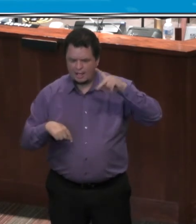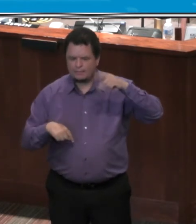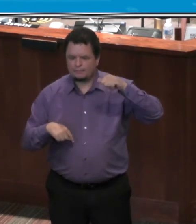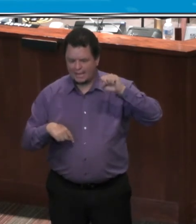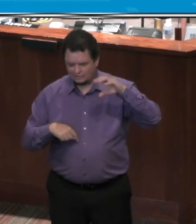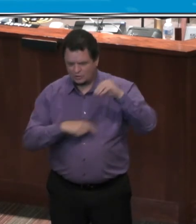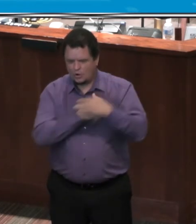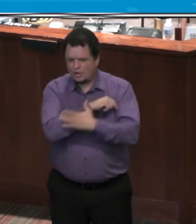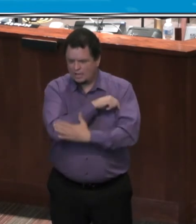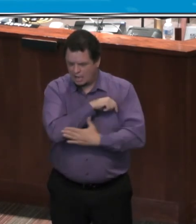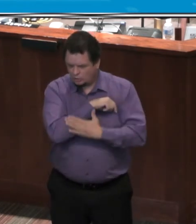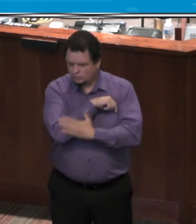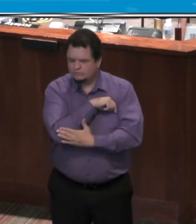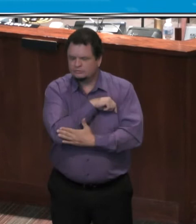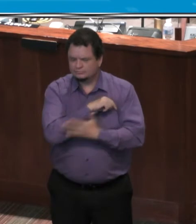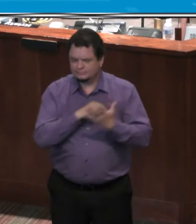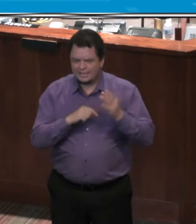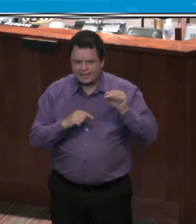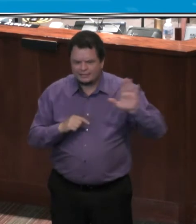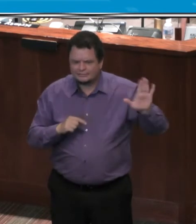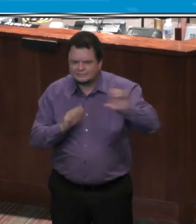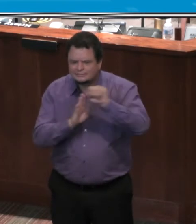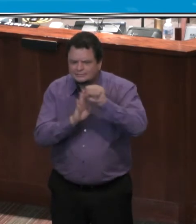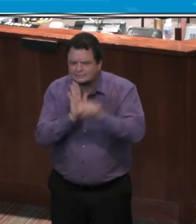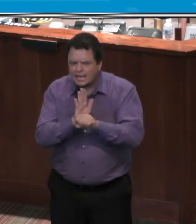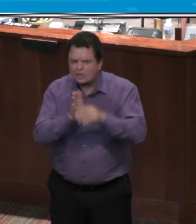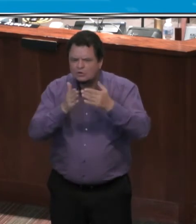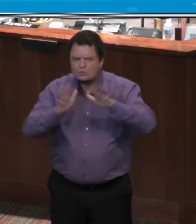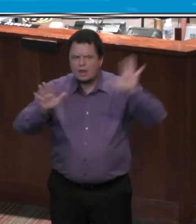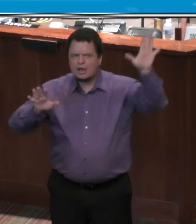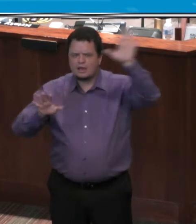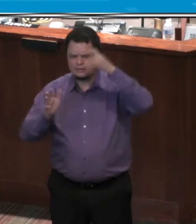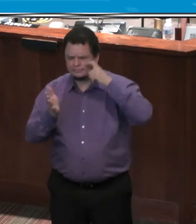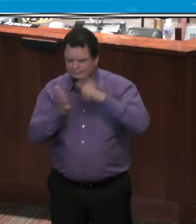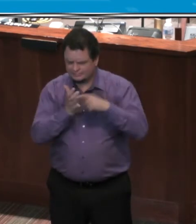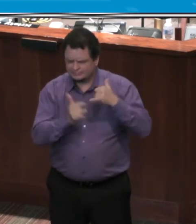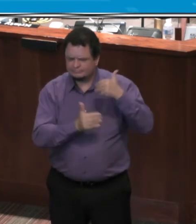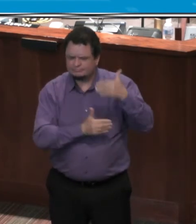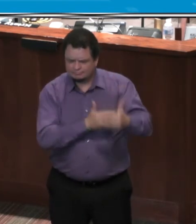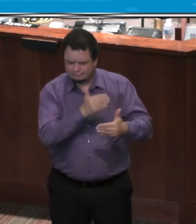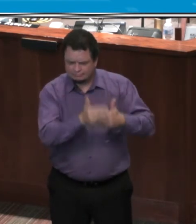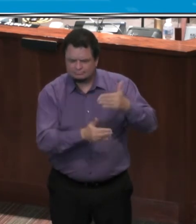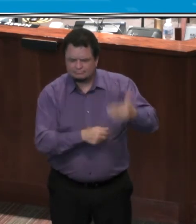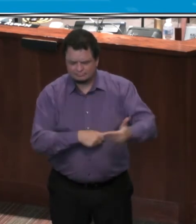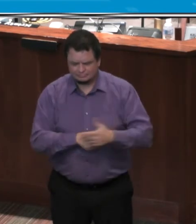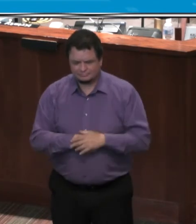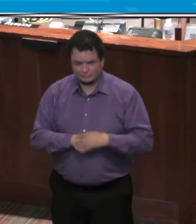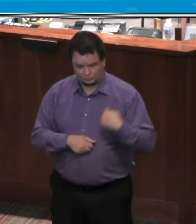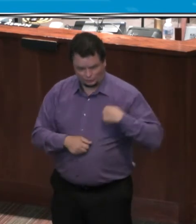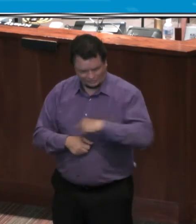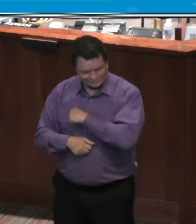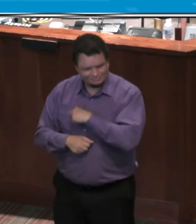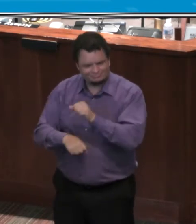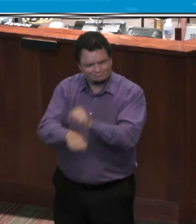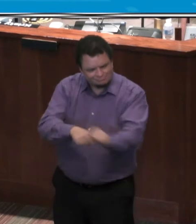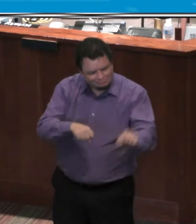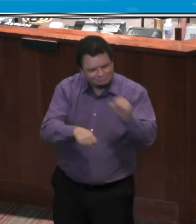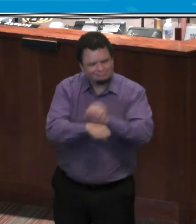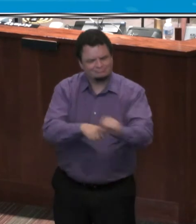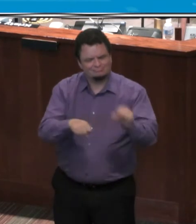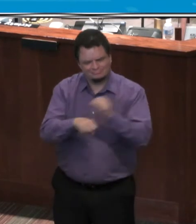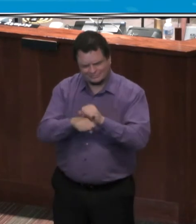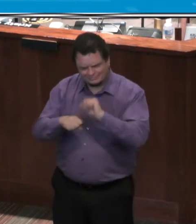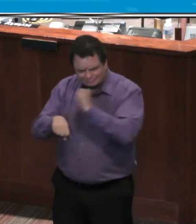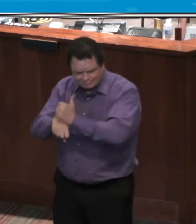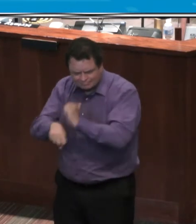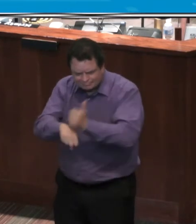so CDPHE, we sat on work groups with them in order to create outbreak guidance as well as case guidance within schools,